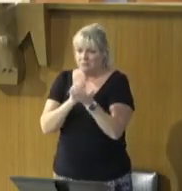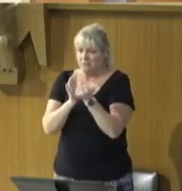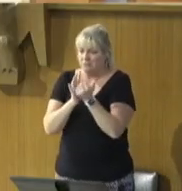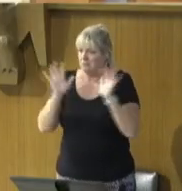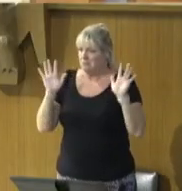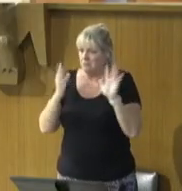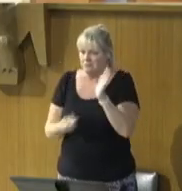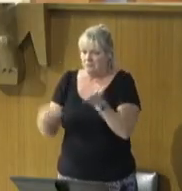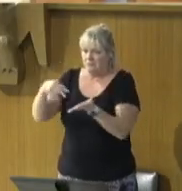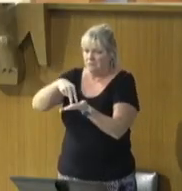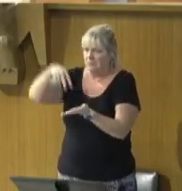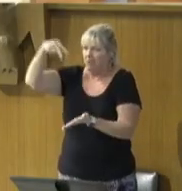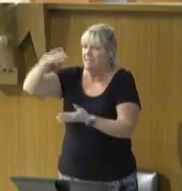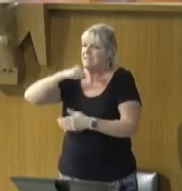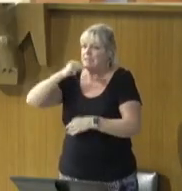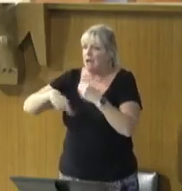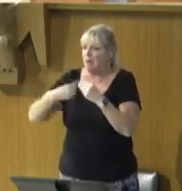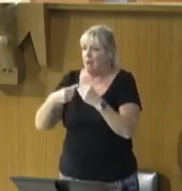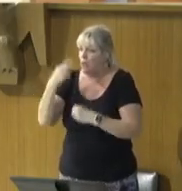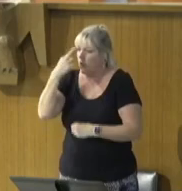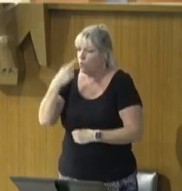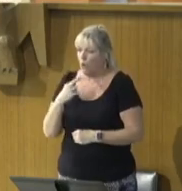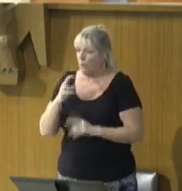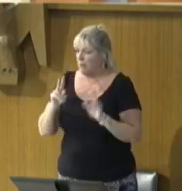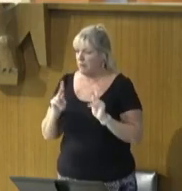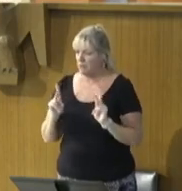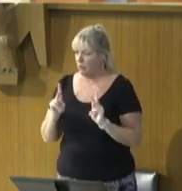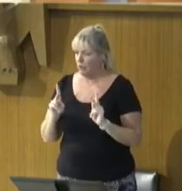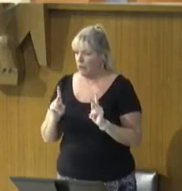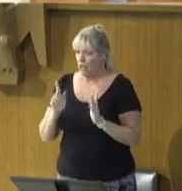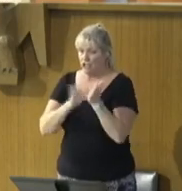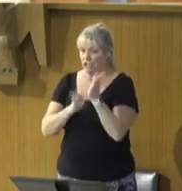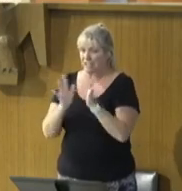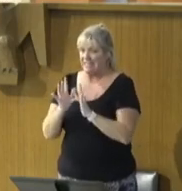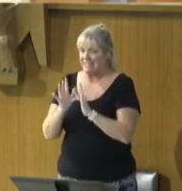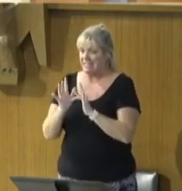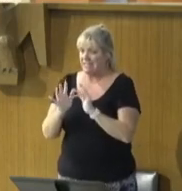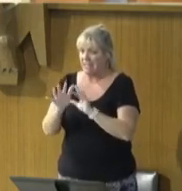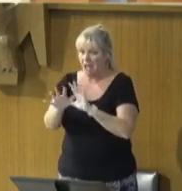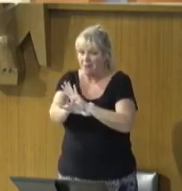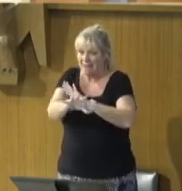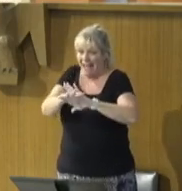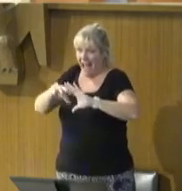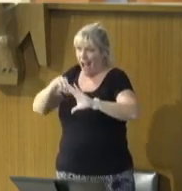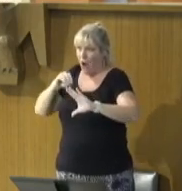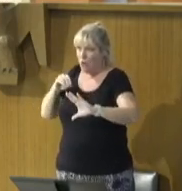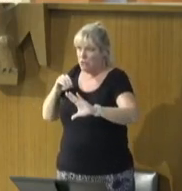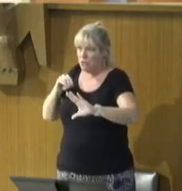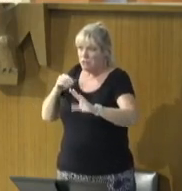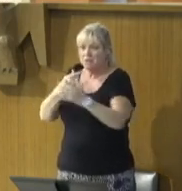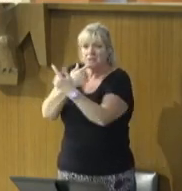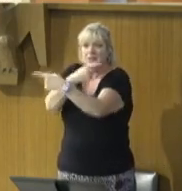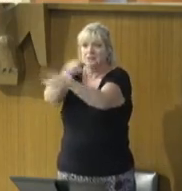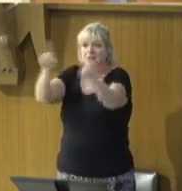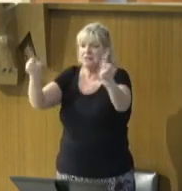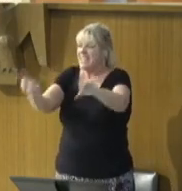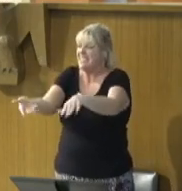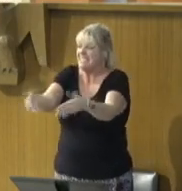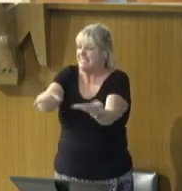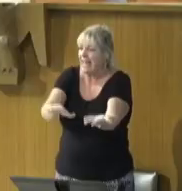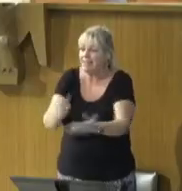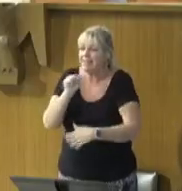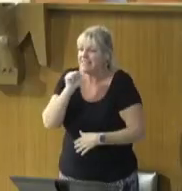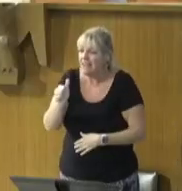who put him to death, when Jesus emerges from the tomb, it is a declaration that death is not the end of the